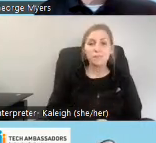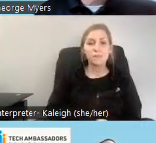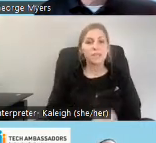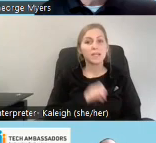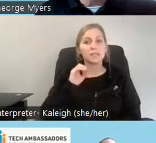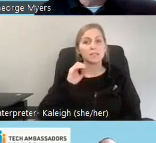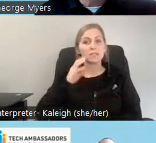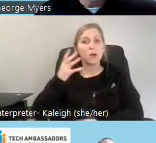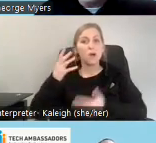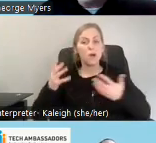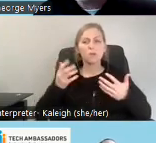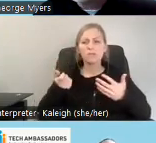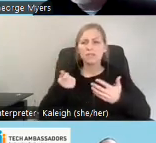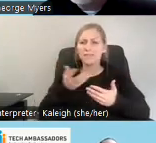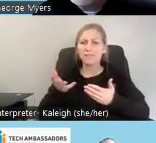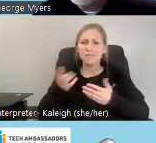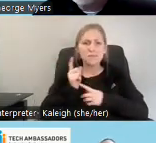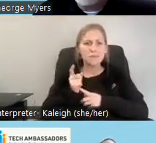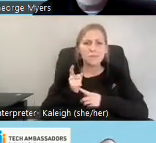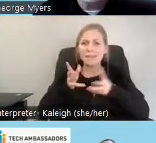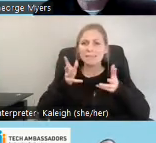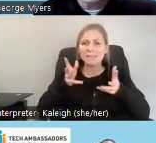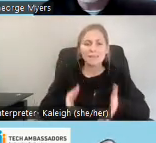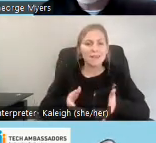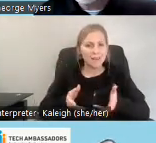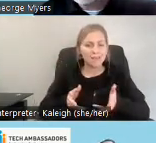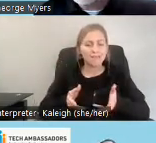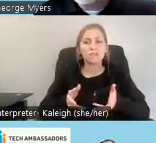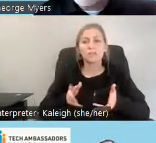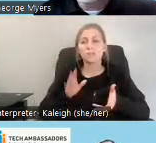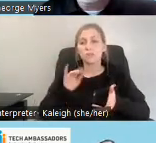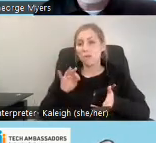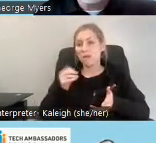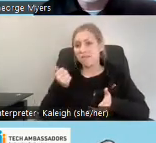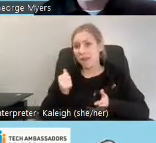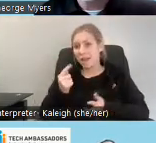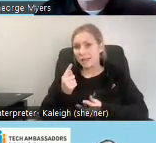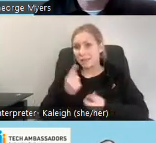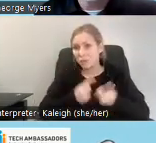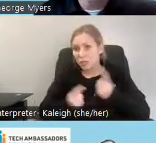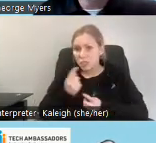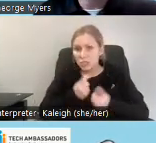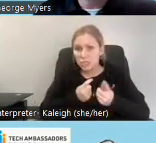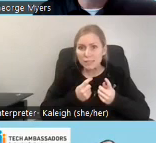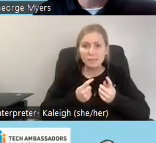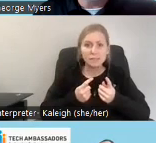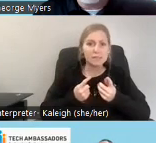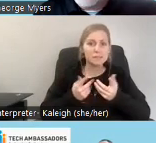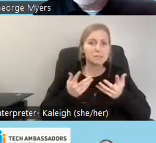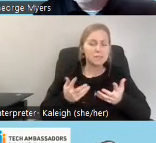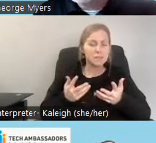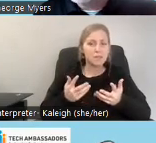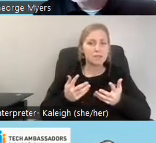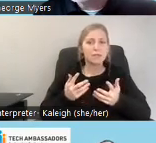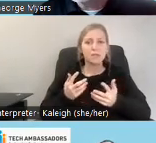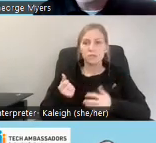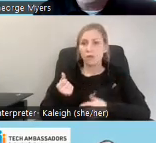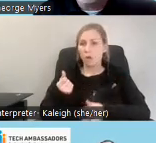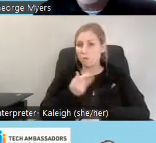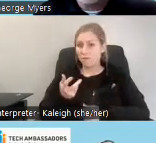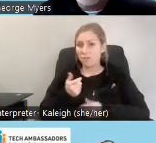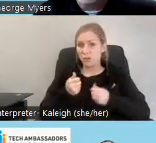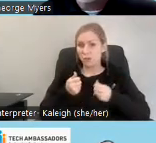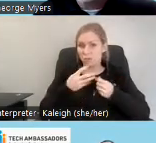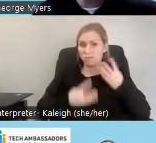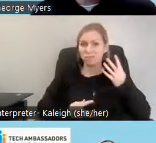have just a few minutes left here in case anybody has more questions. We did get quite a few questions